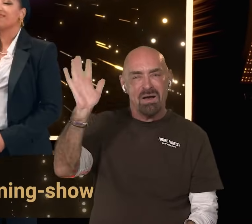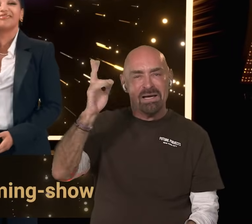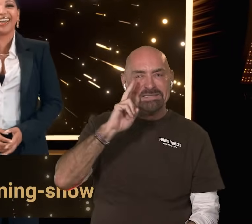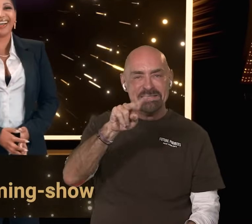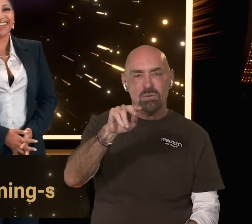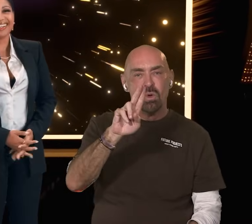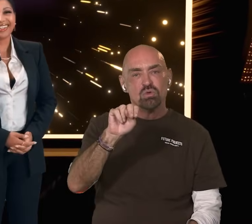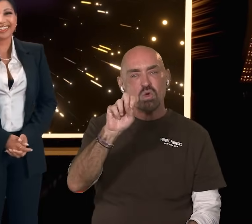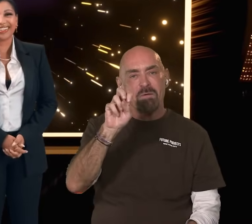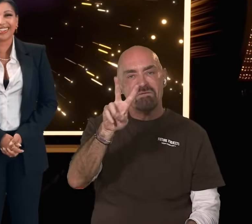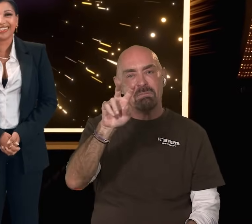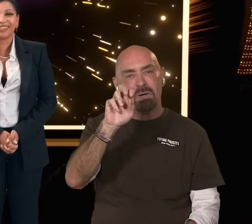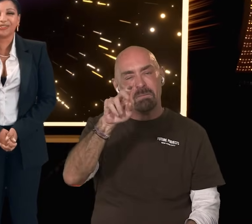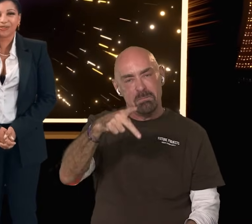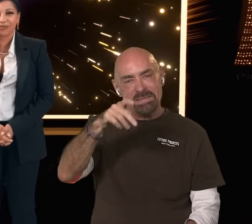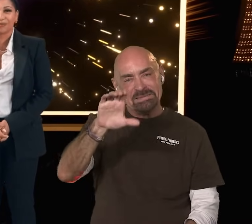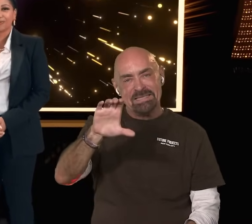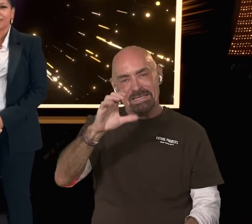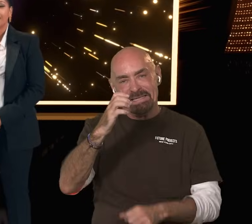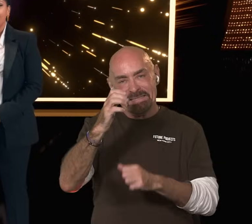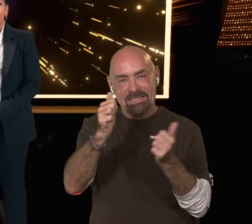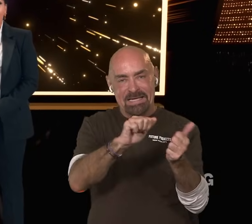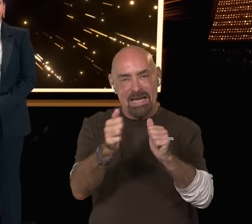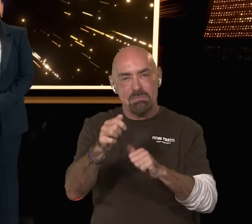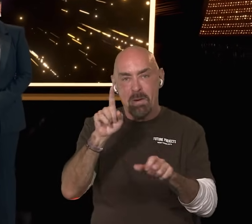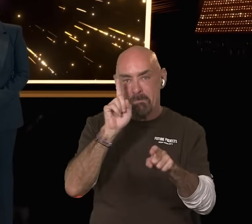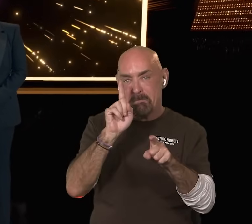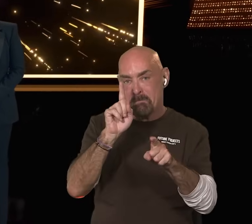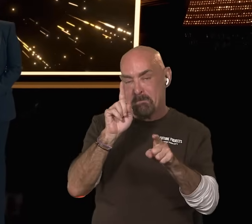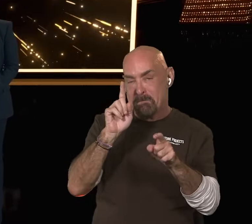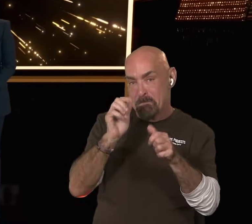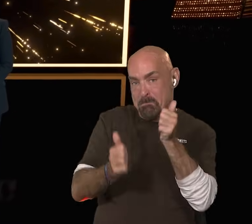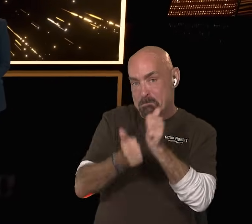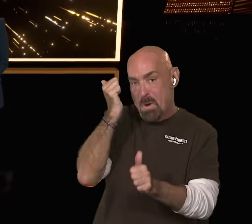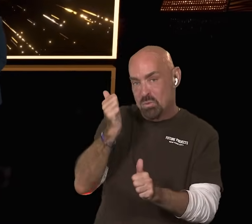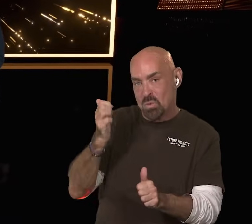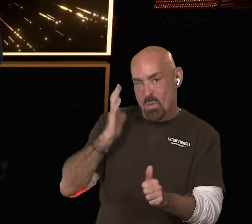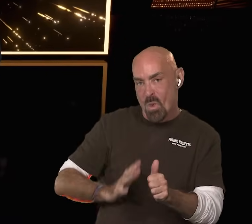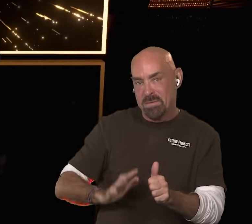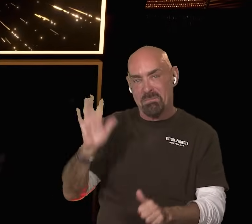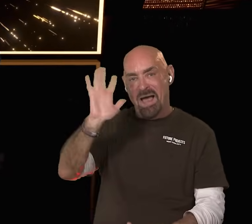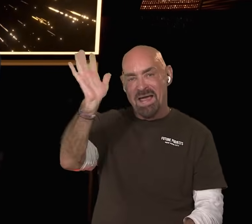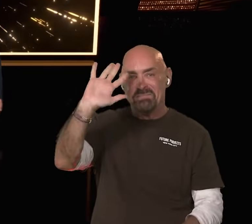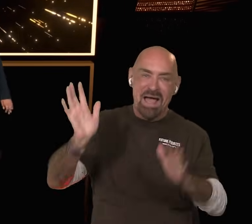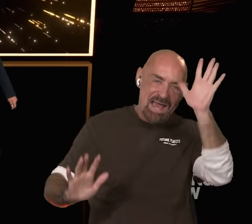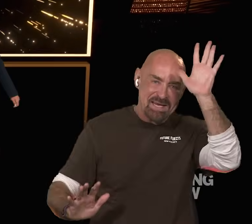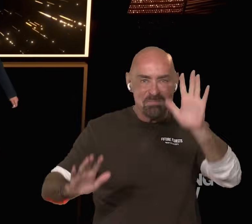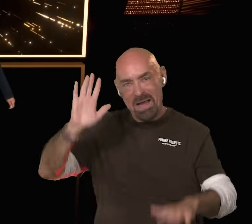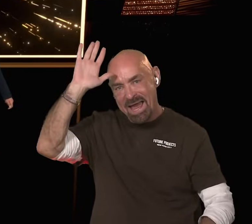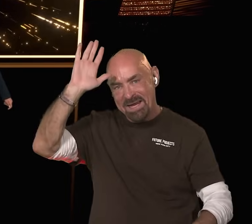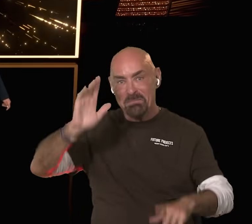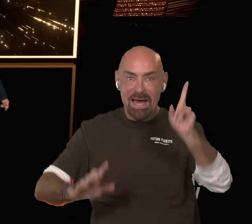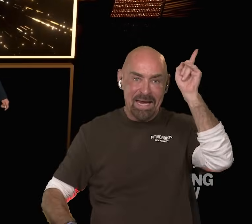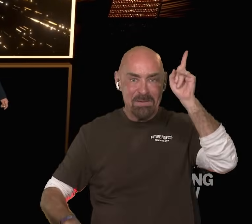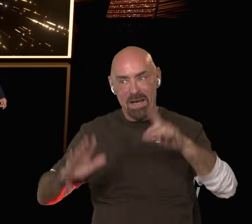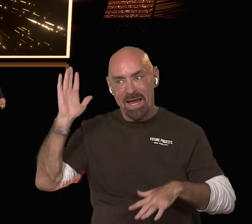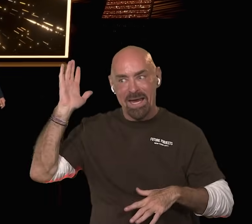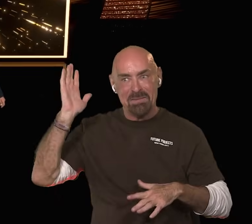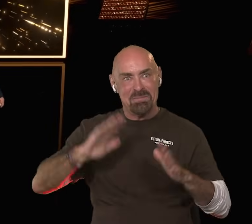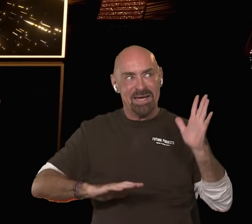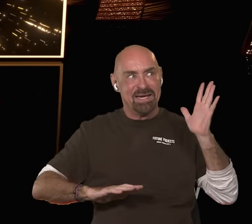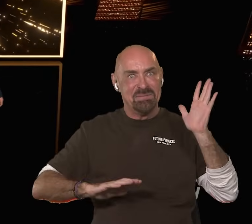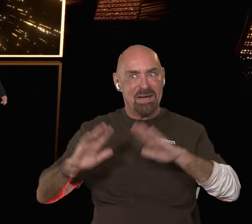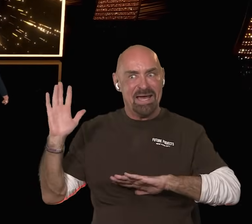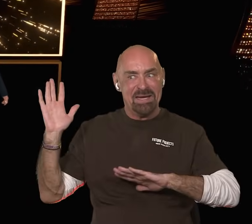again, everyone, and we'll see you again in November for the PC Gaming Show Most Wanted. Heck yeah. Bye-bye. Bye. Bye.